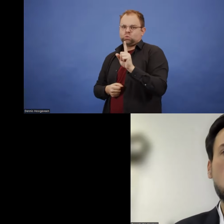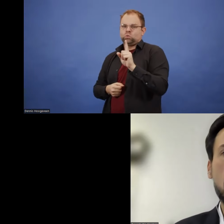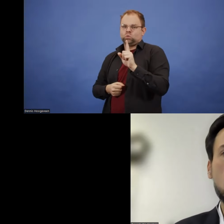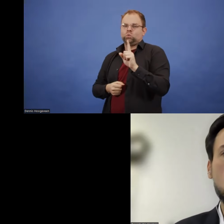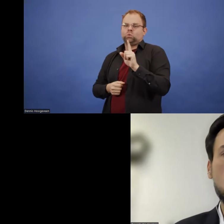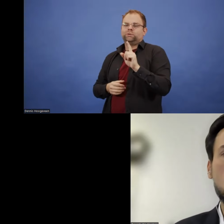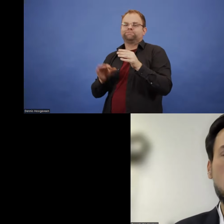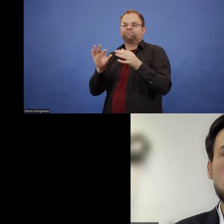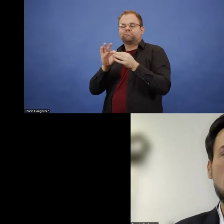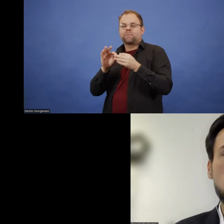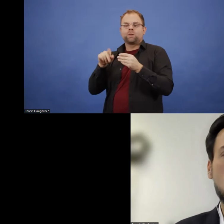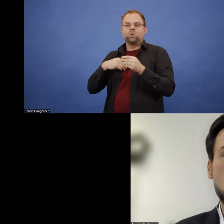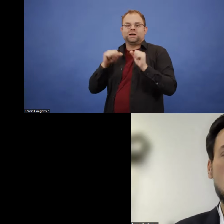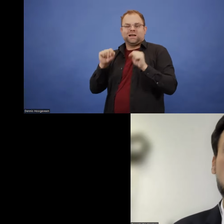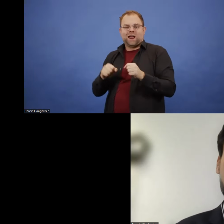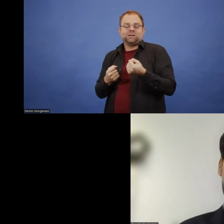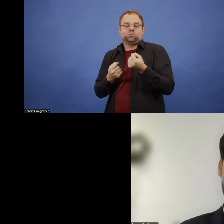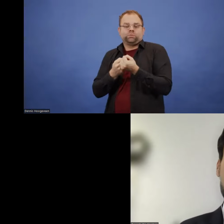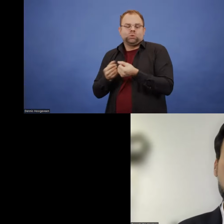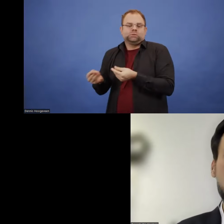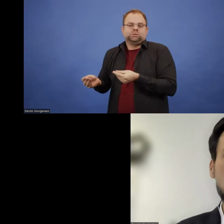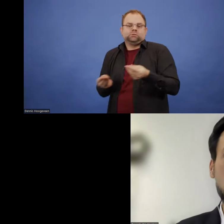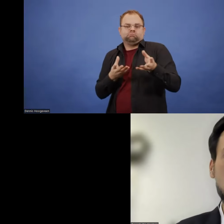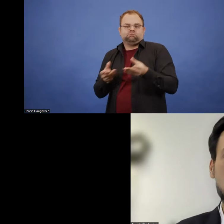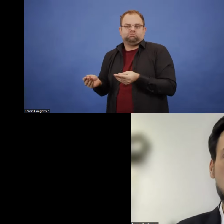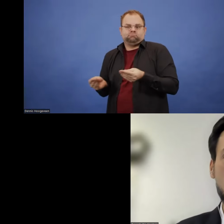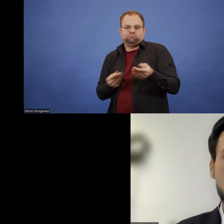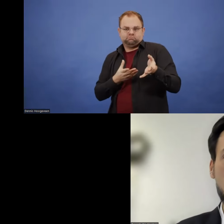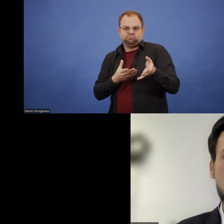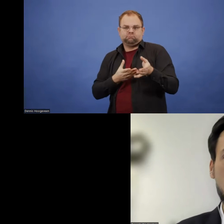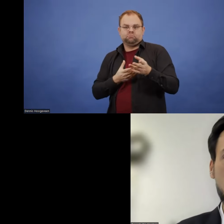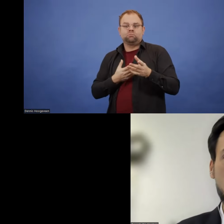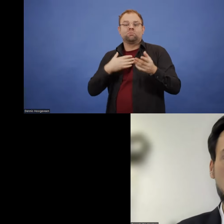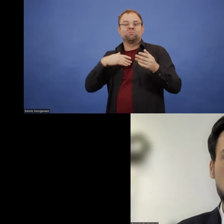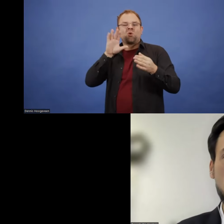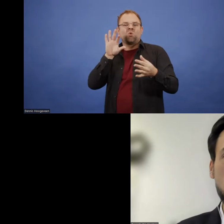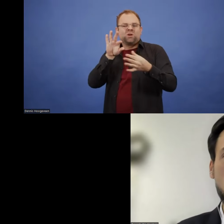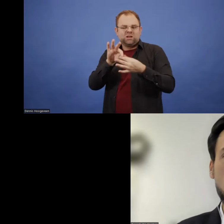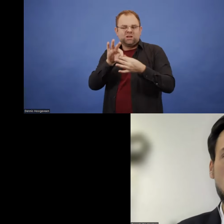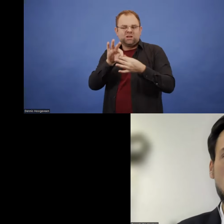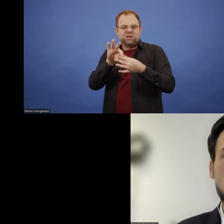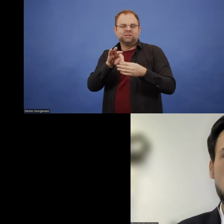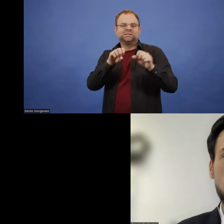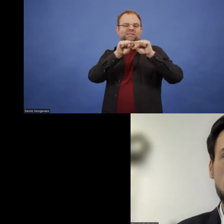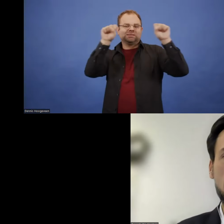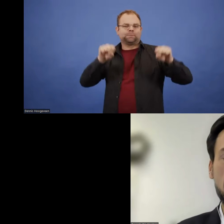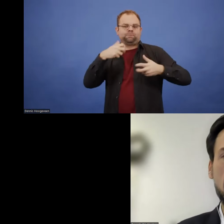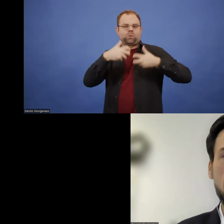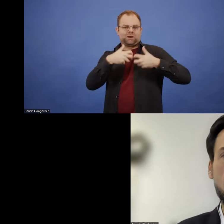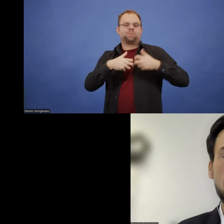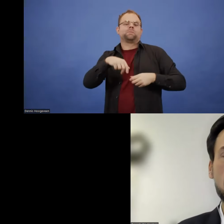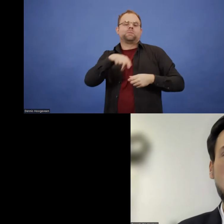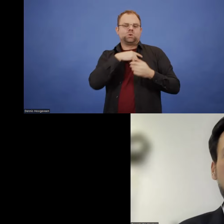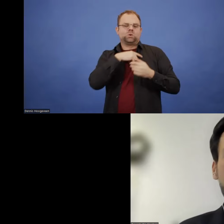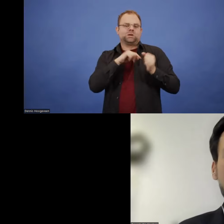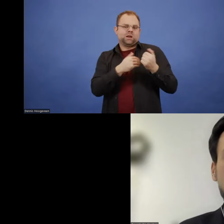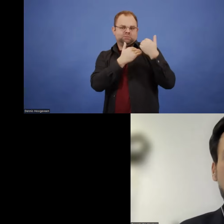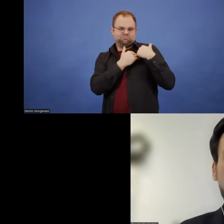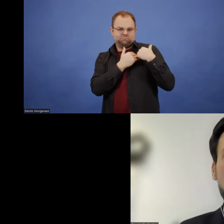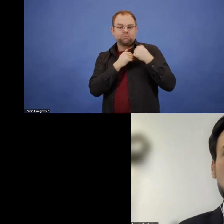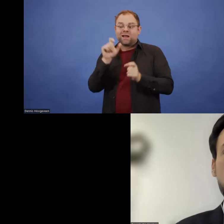I would like to pass the floor now, thanking Matilde for your presentation and answering questions,